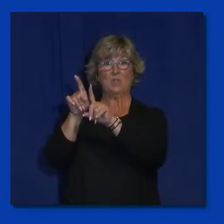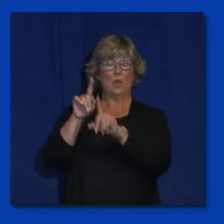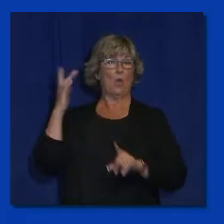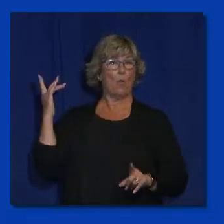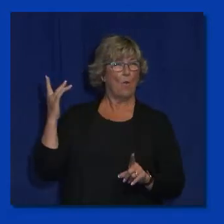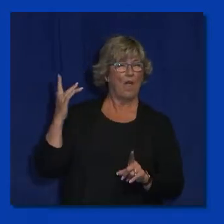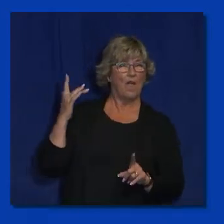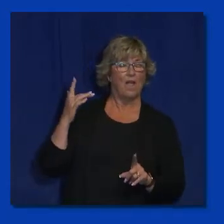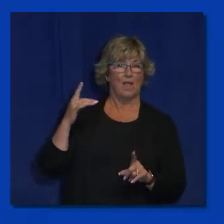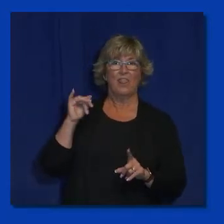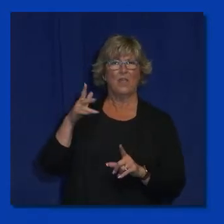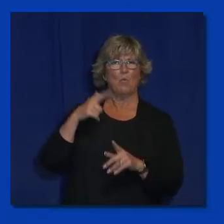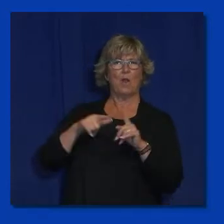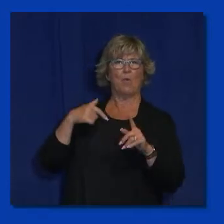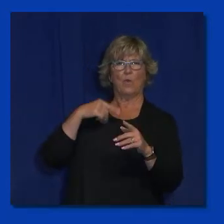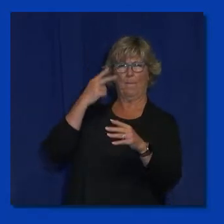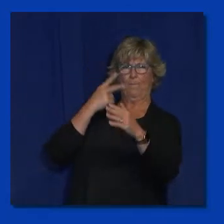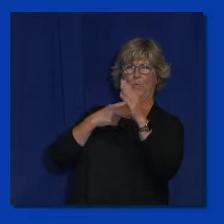This is what we project,